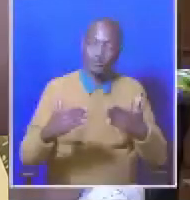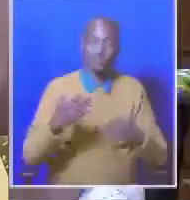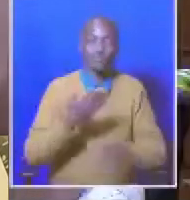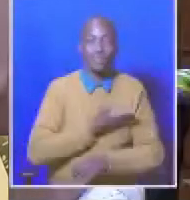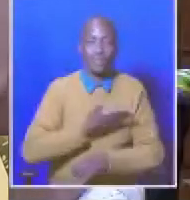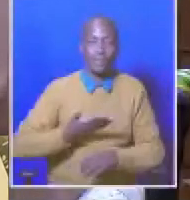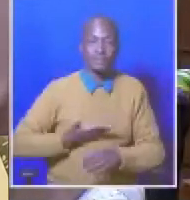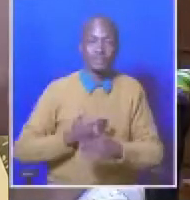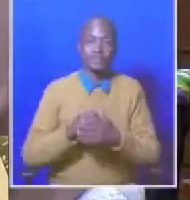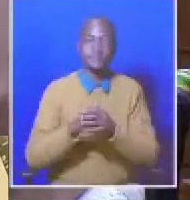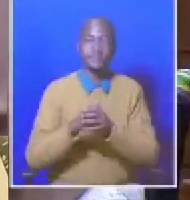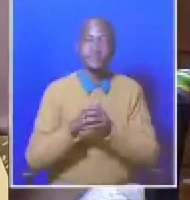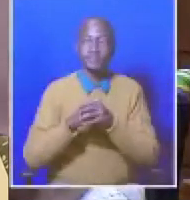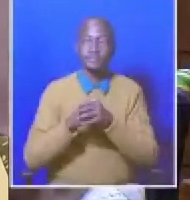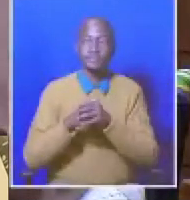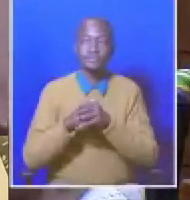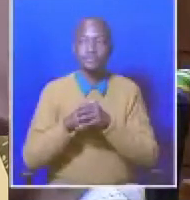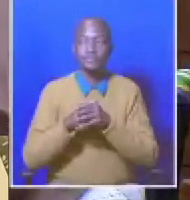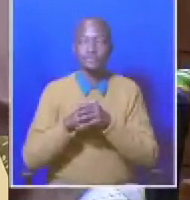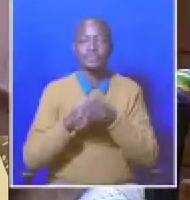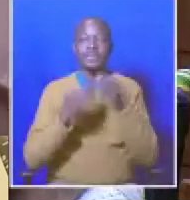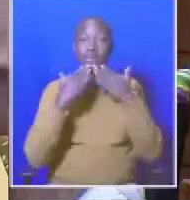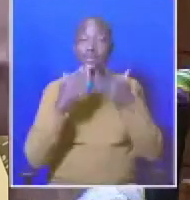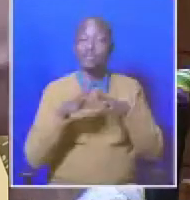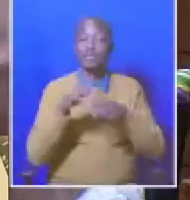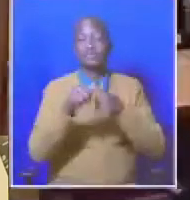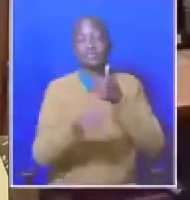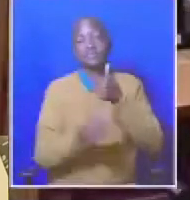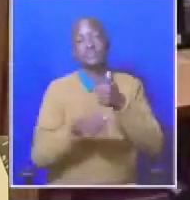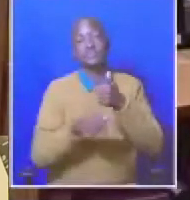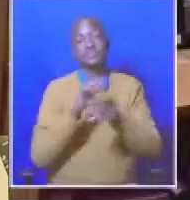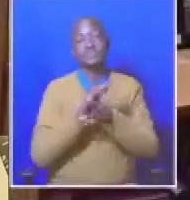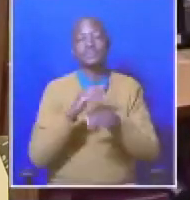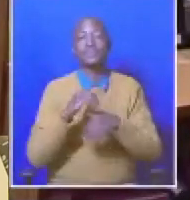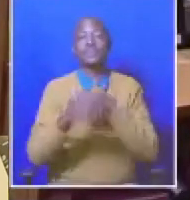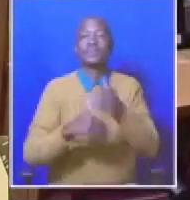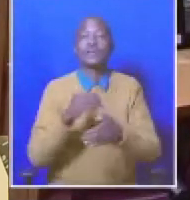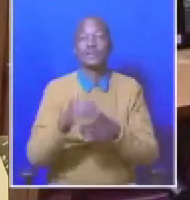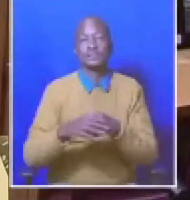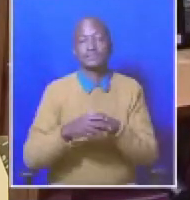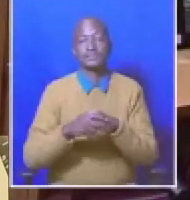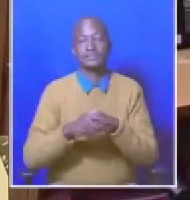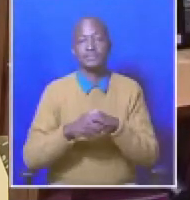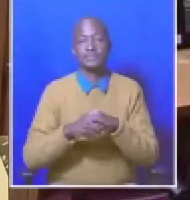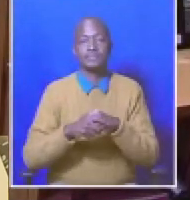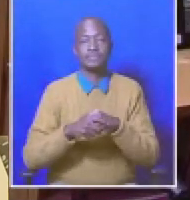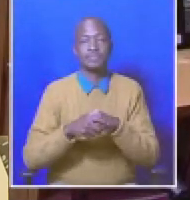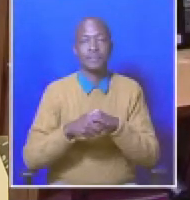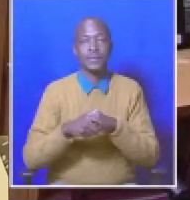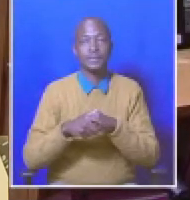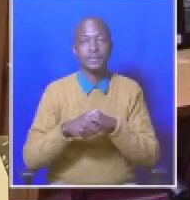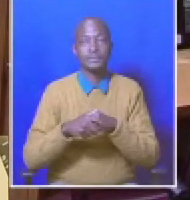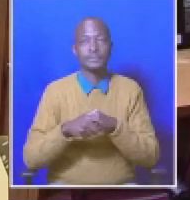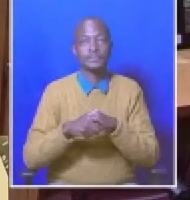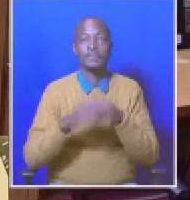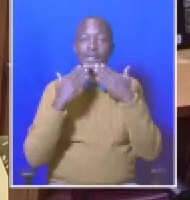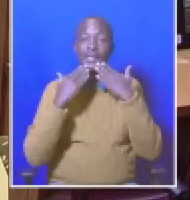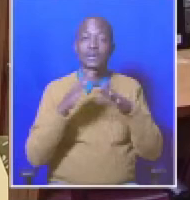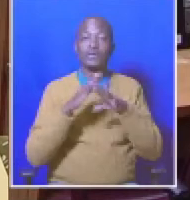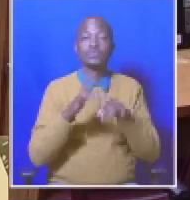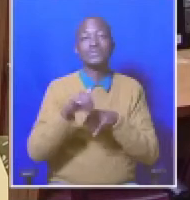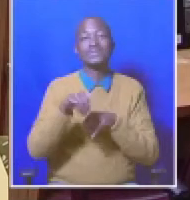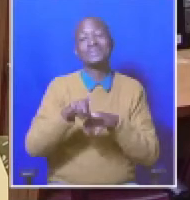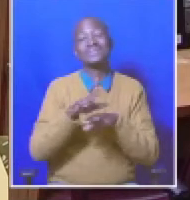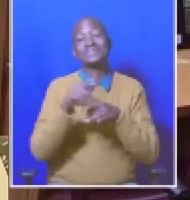Yes. Thank you very much, Deputy President. We'll proceed to Honorable Brain. Thank you, Chairperson.